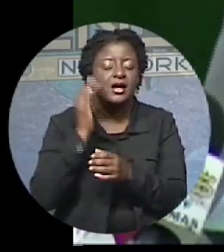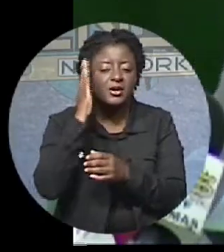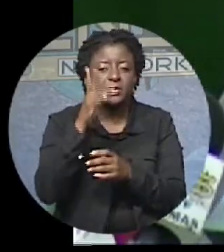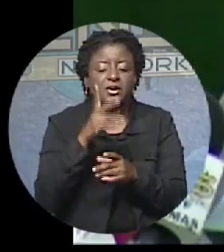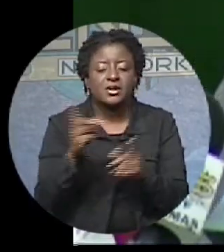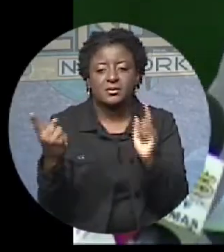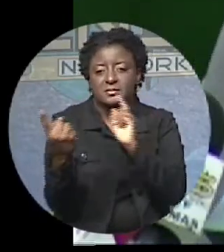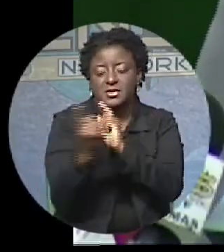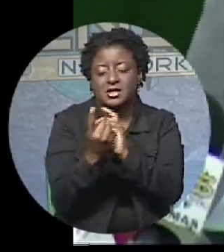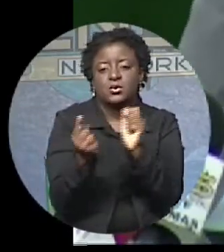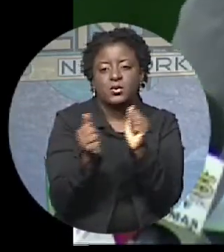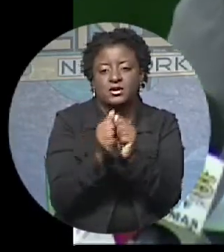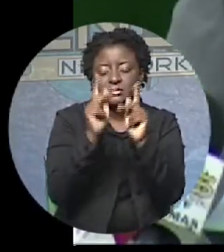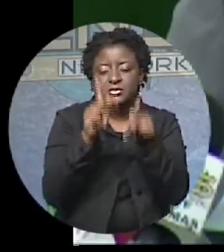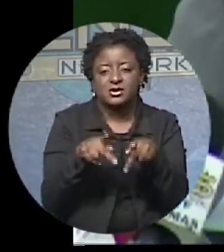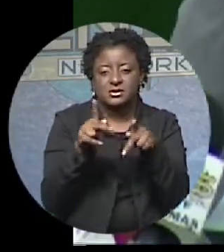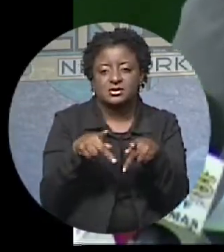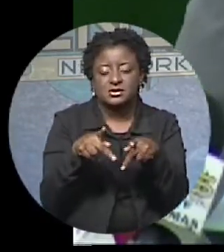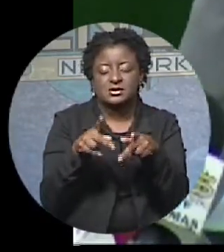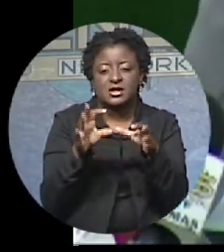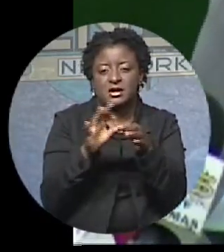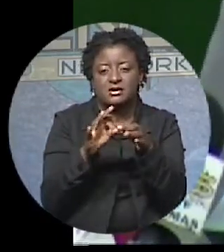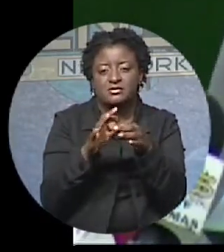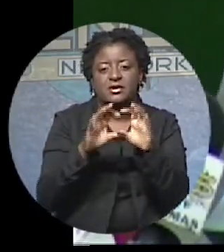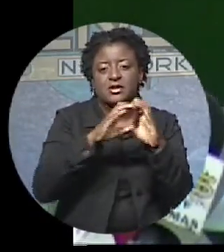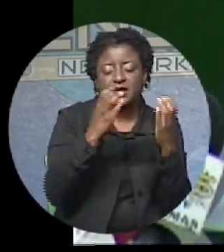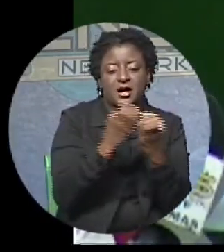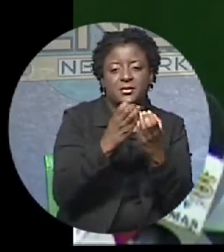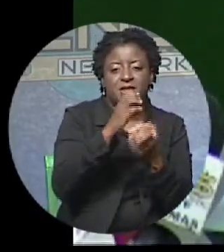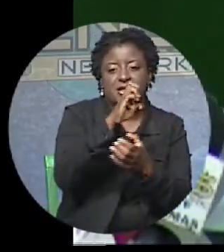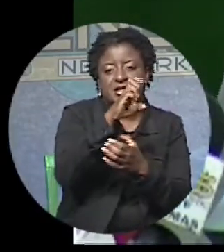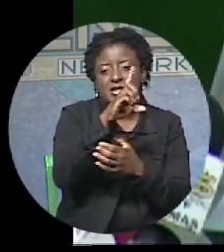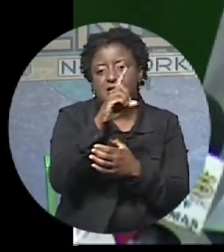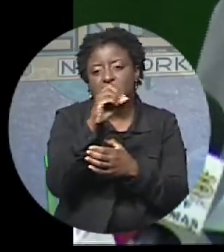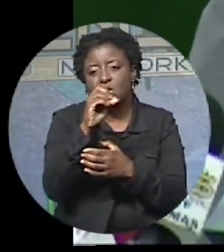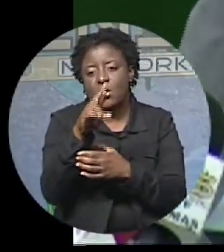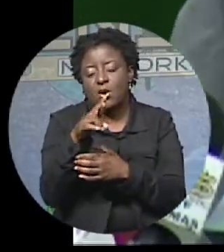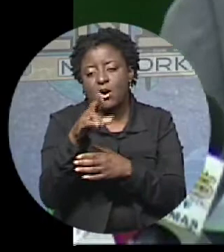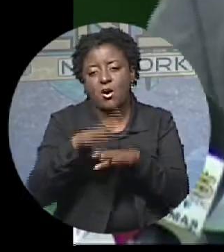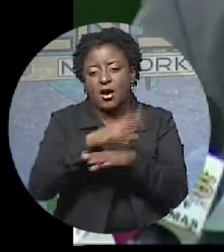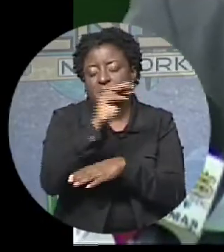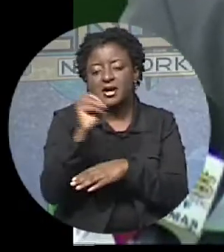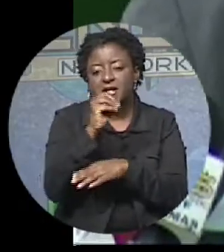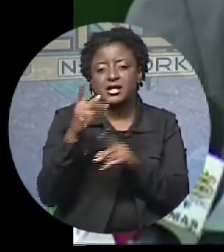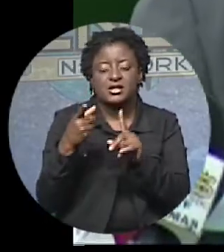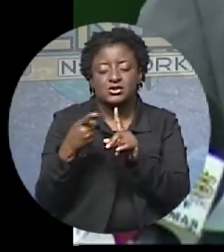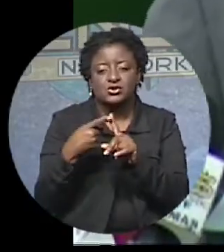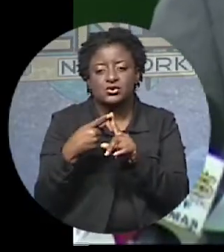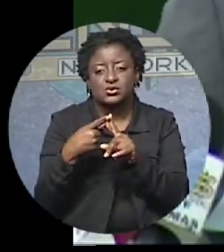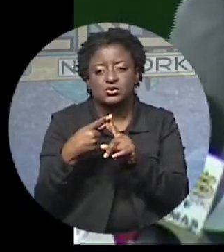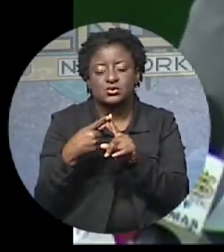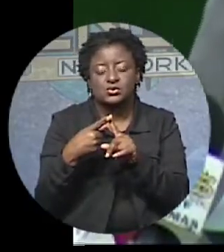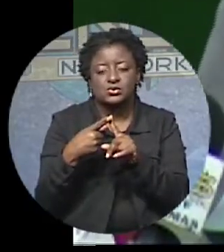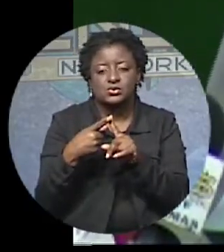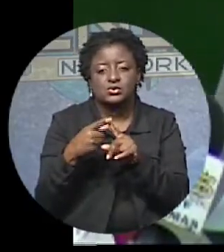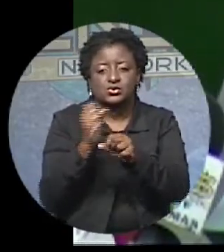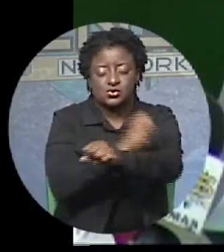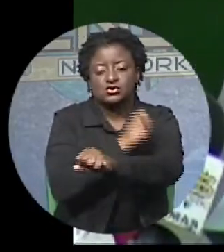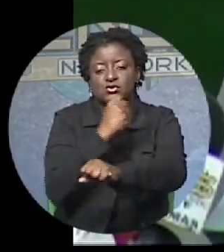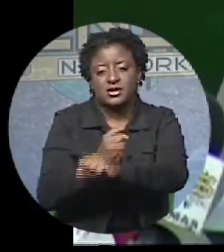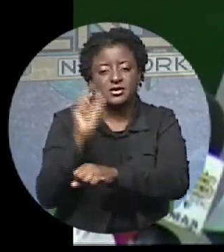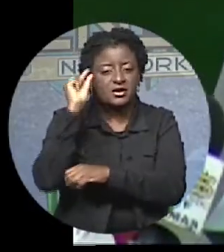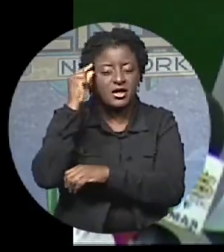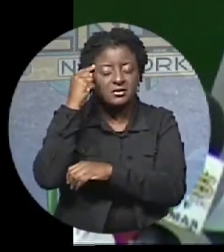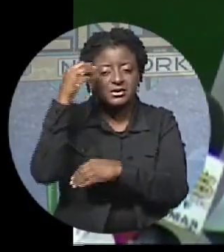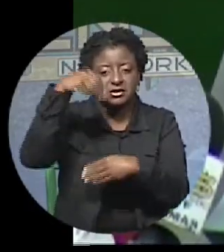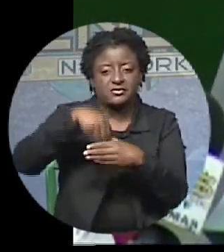of EDOR on Monday towards moving forward and strengthening the government's involvement in the